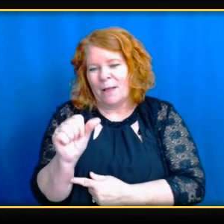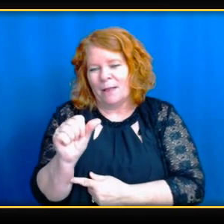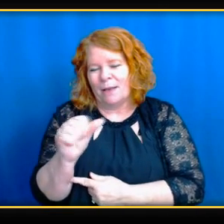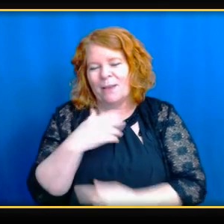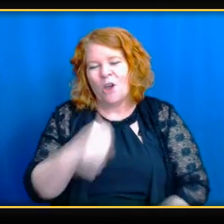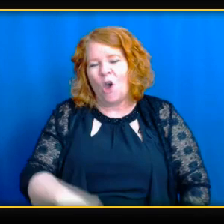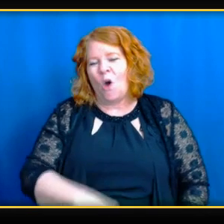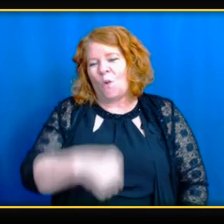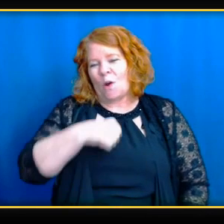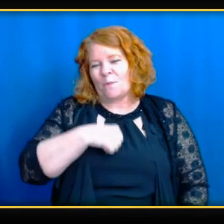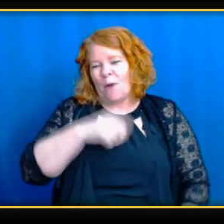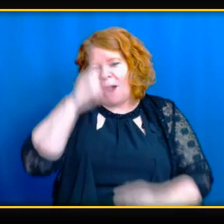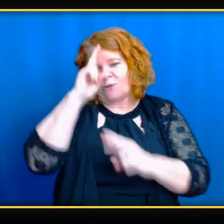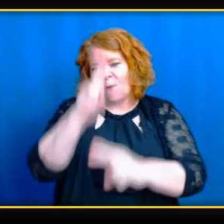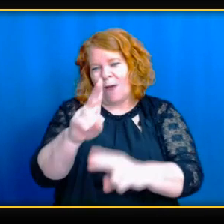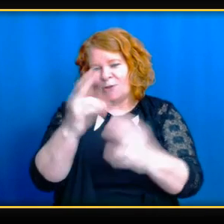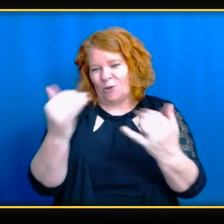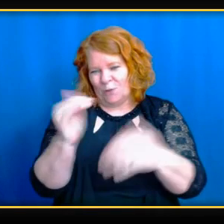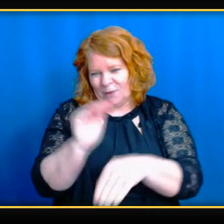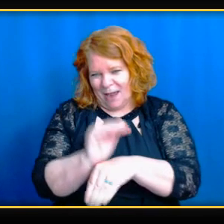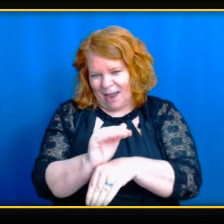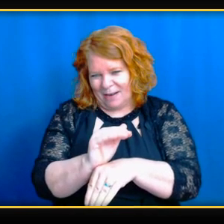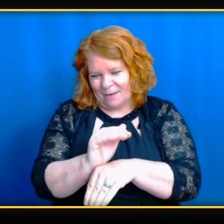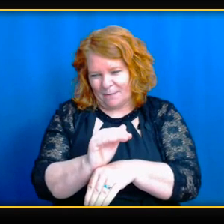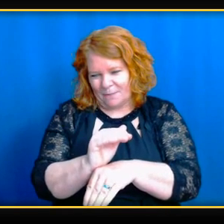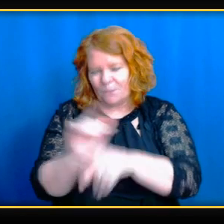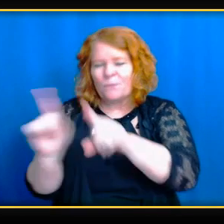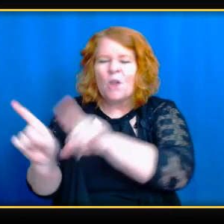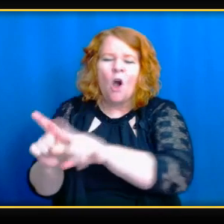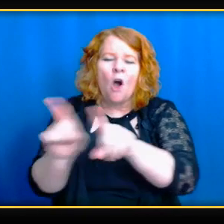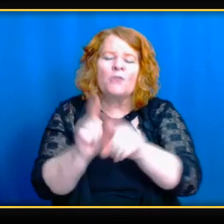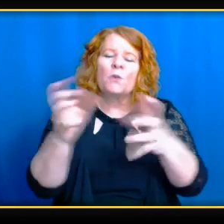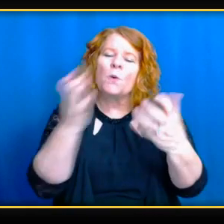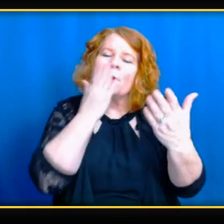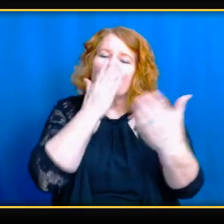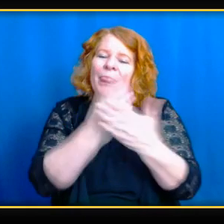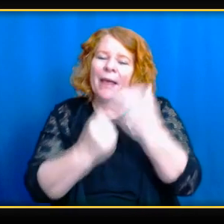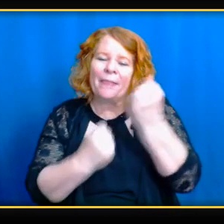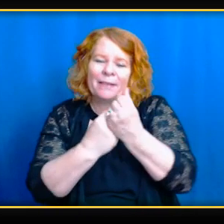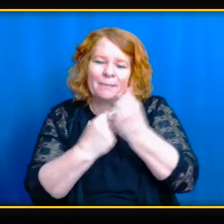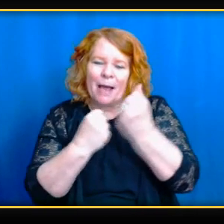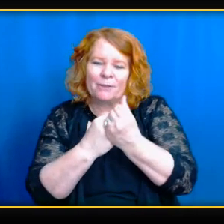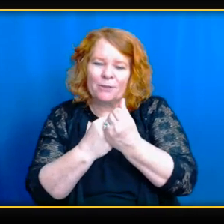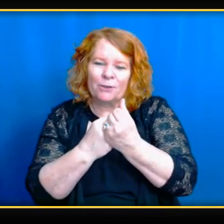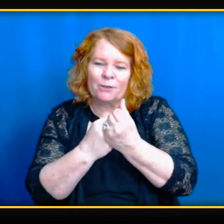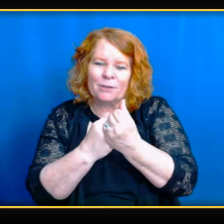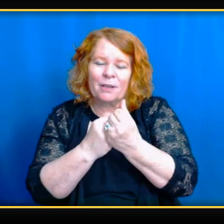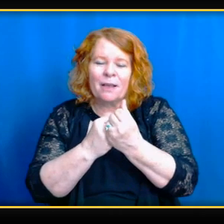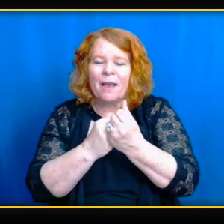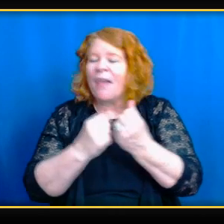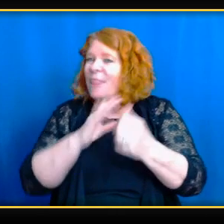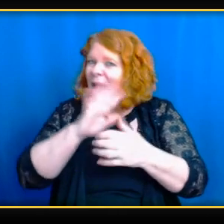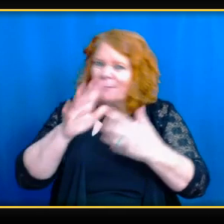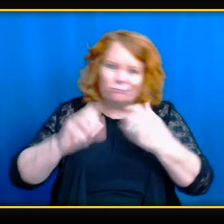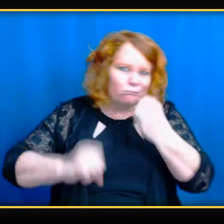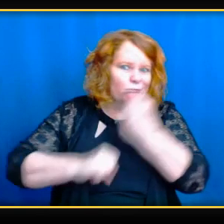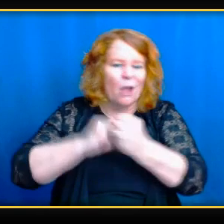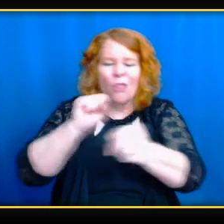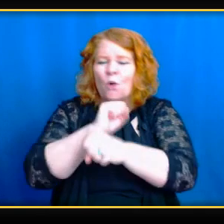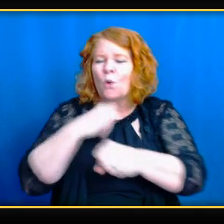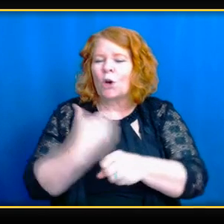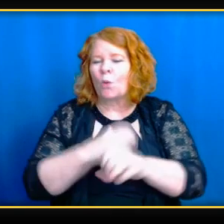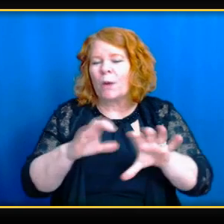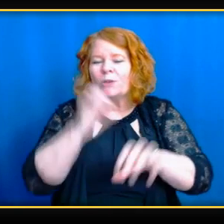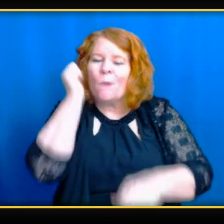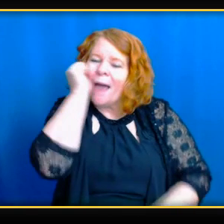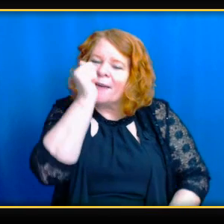tonight. And we would also like to thank our sponsors. They are supporting the work that we do every day at the